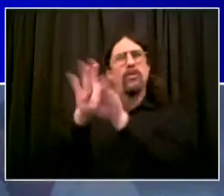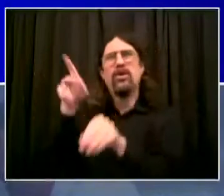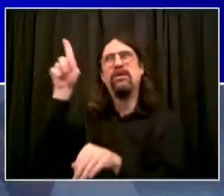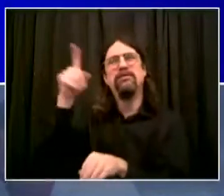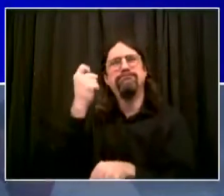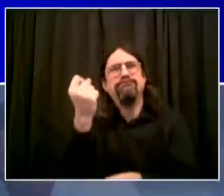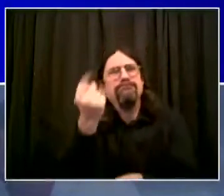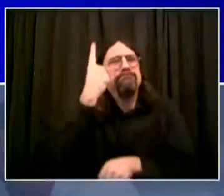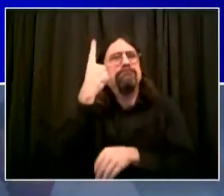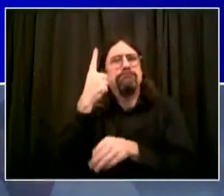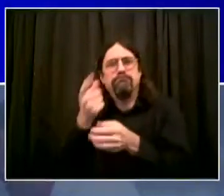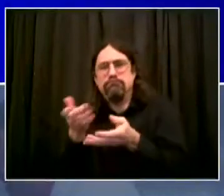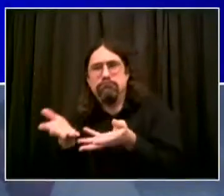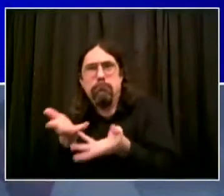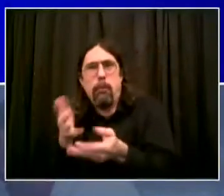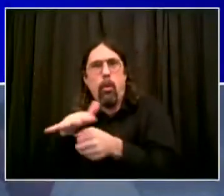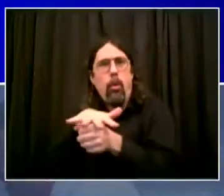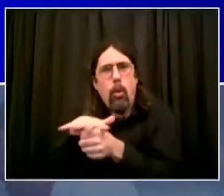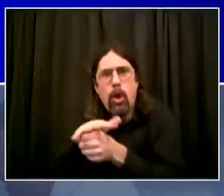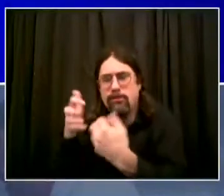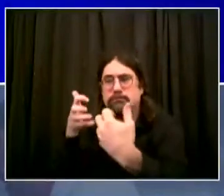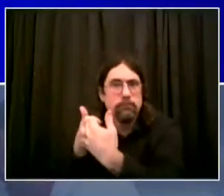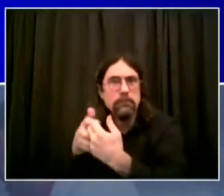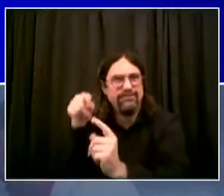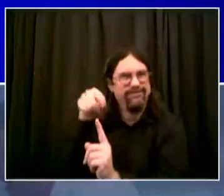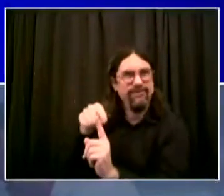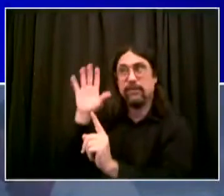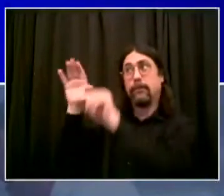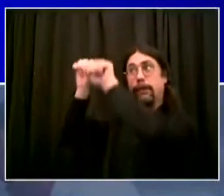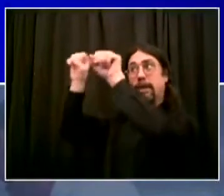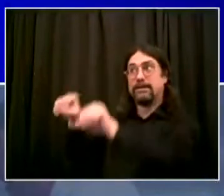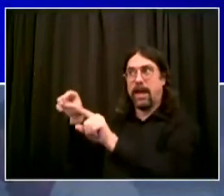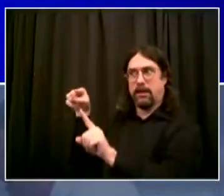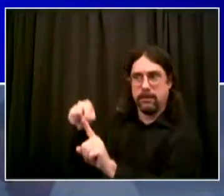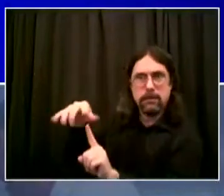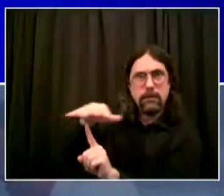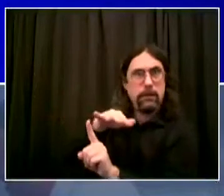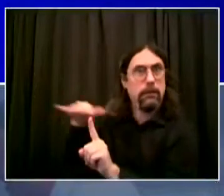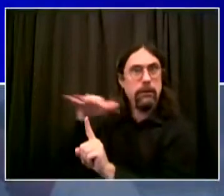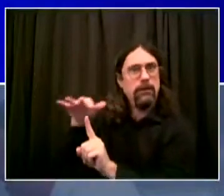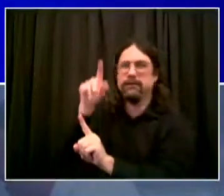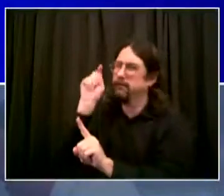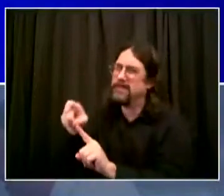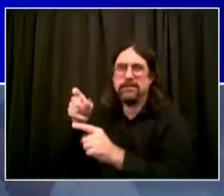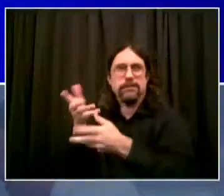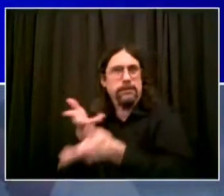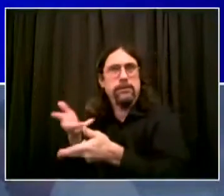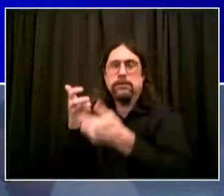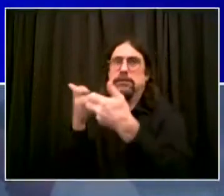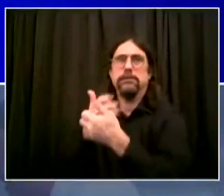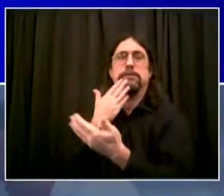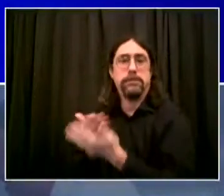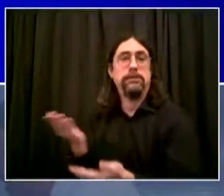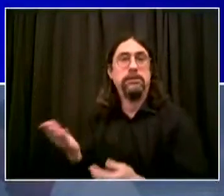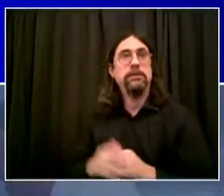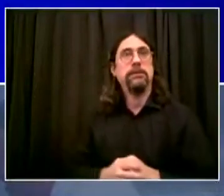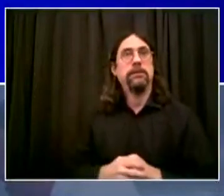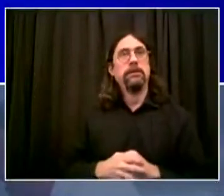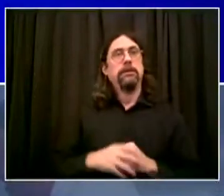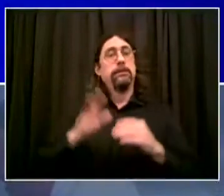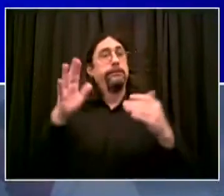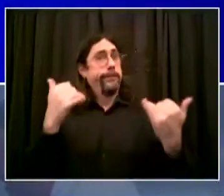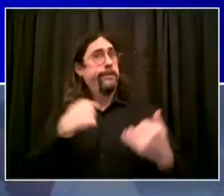will bring the community into the process of selecting precinct commanders. And I'm very excited about this because as